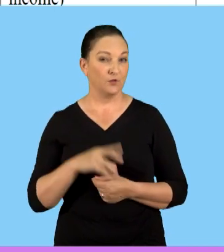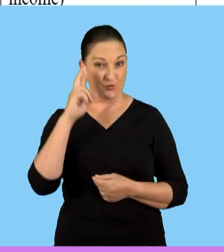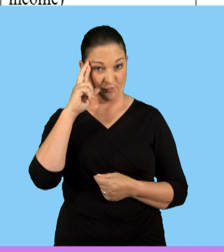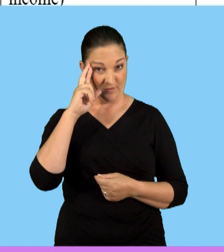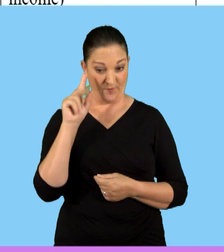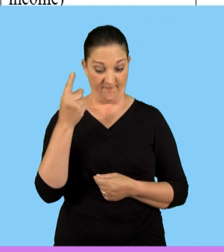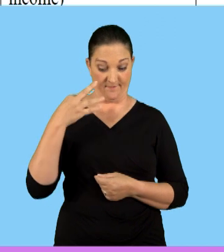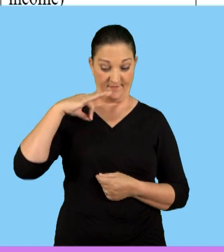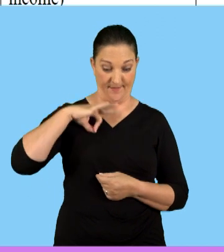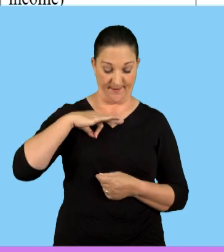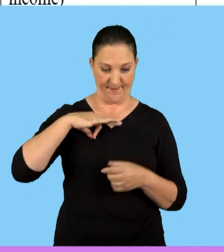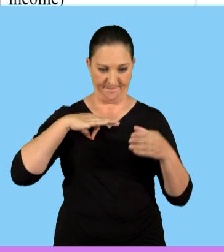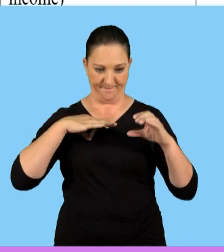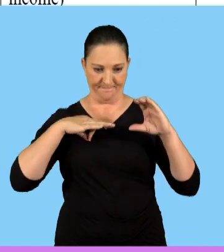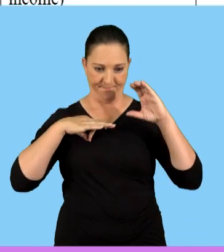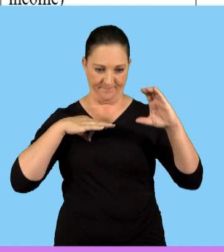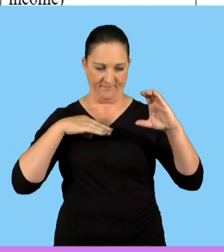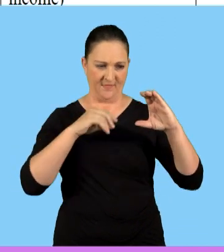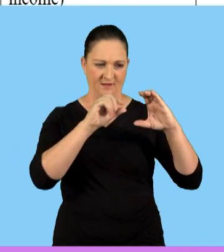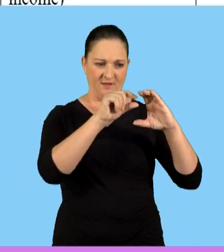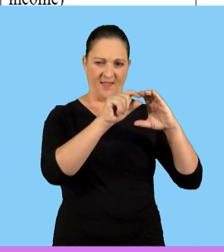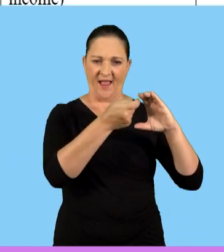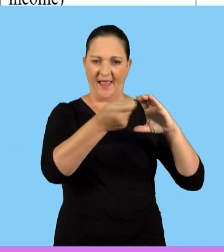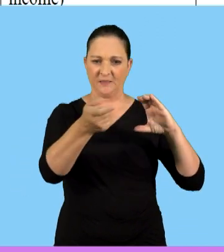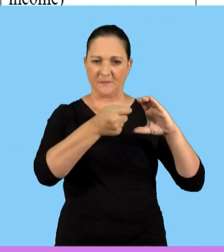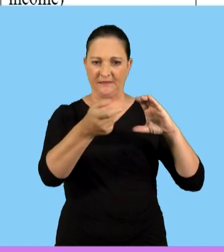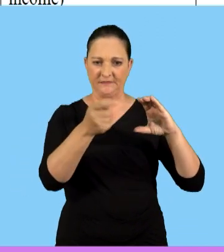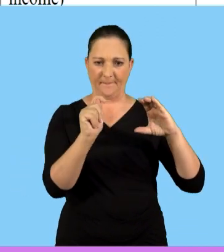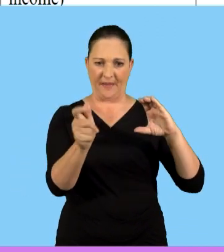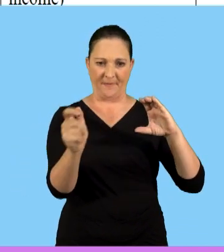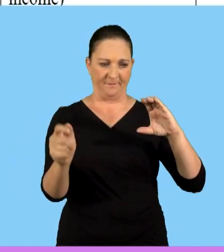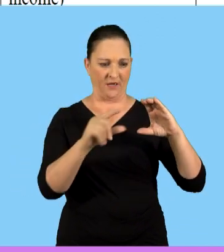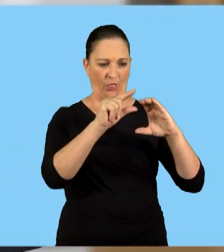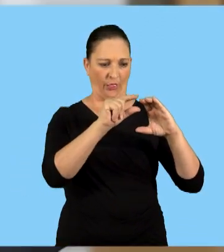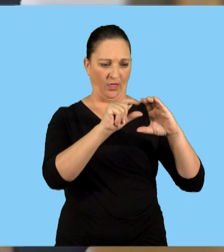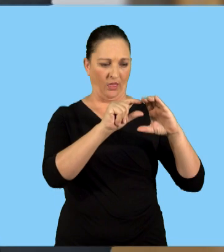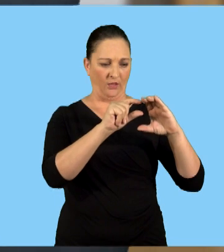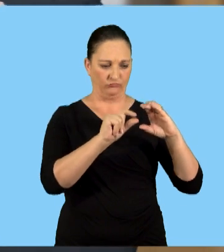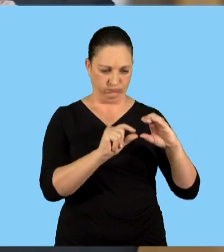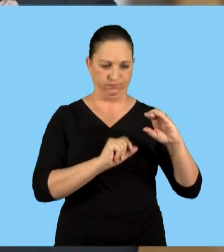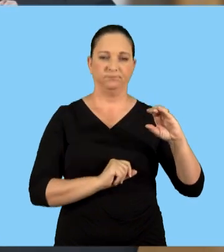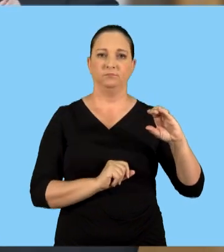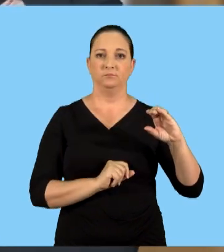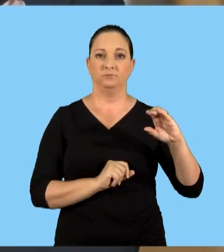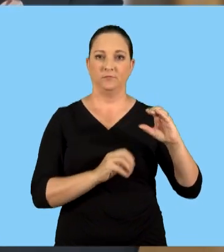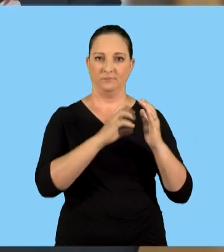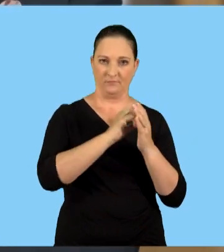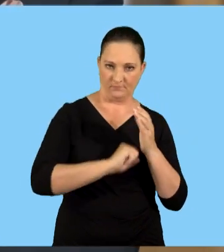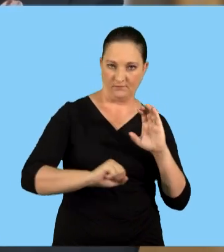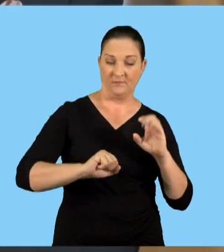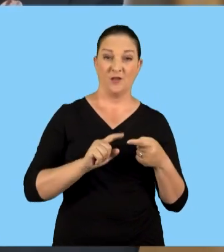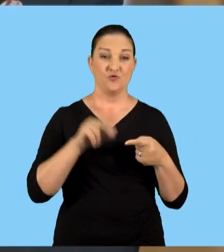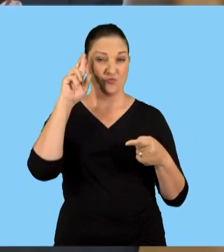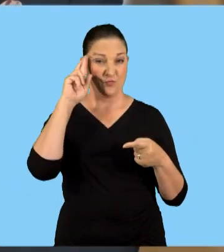he has an income. If we take away the expenses, that should tell us the amount he has left. So let's do that. Let's take the